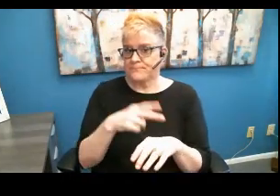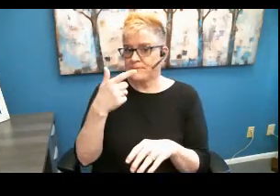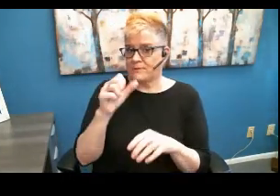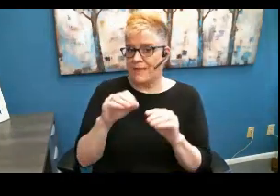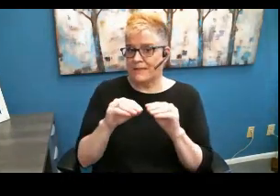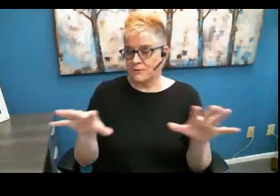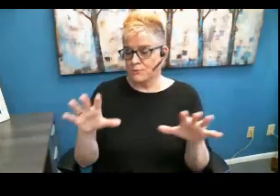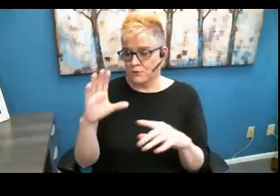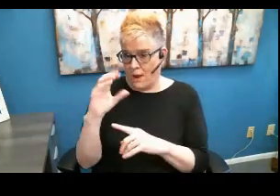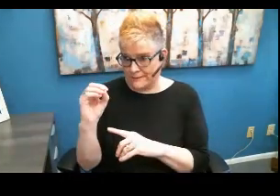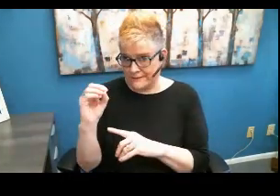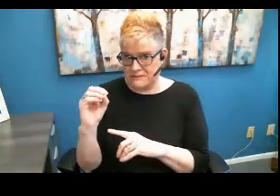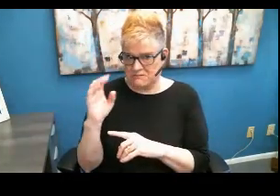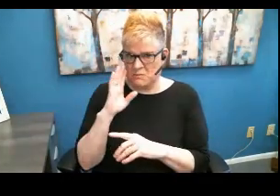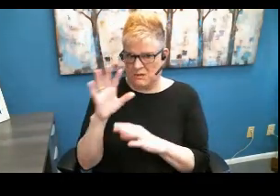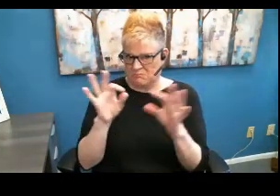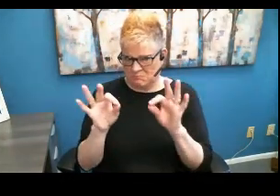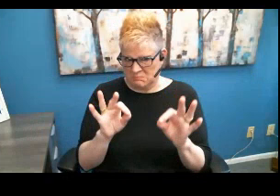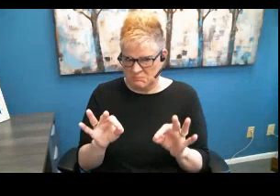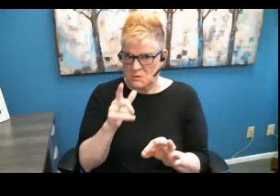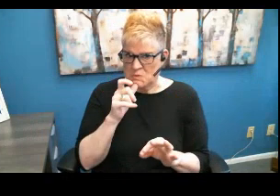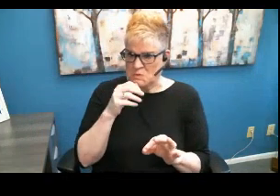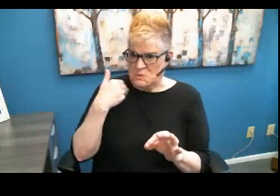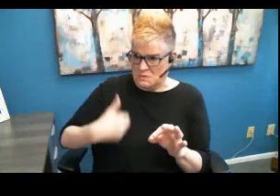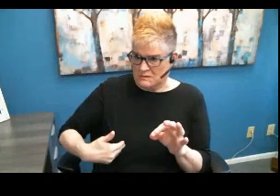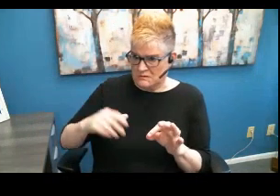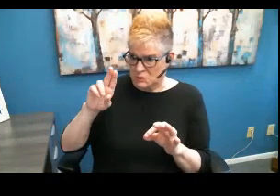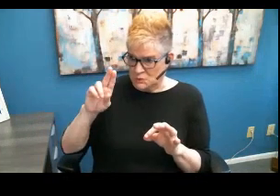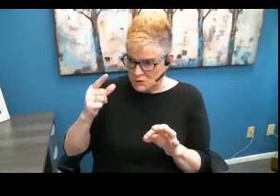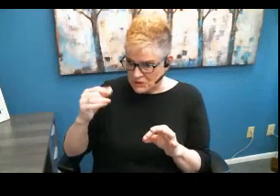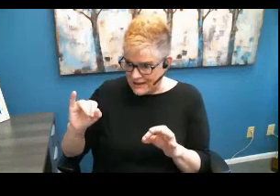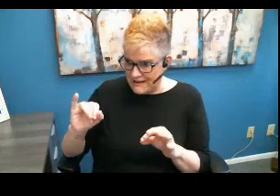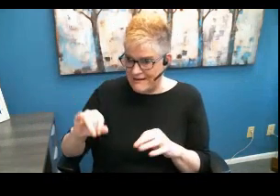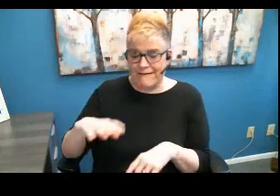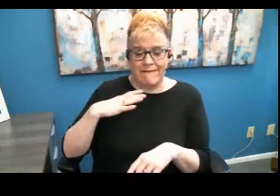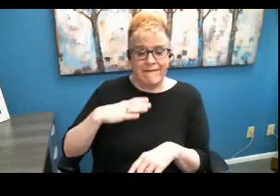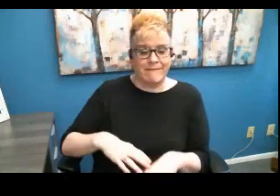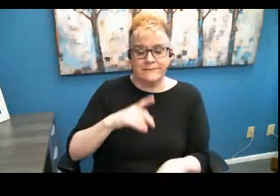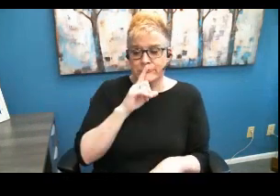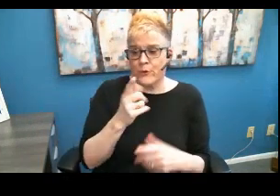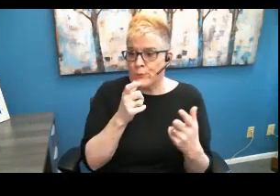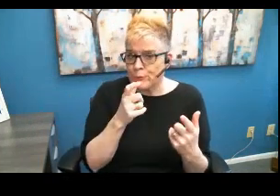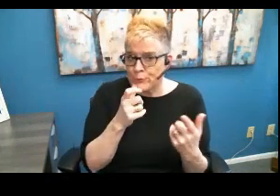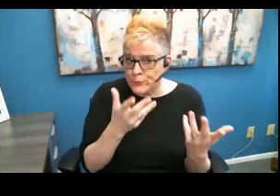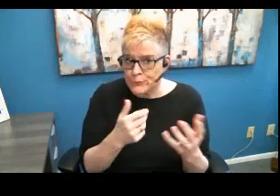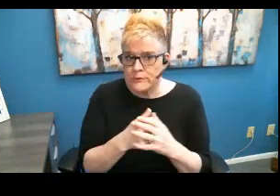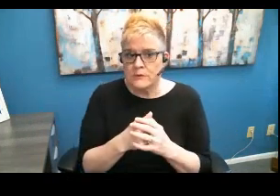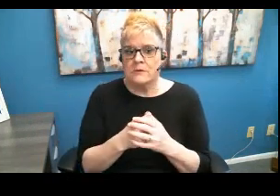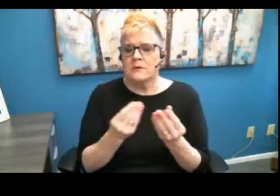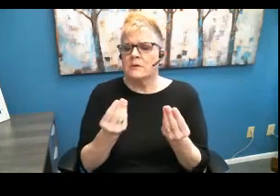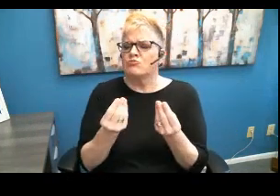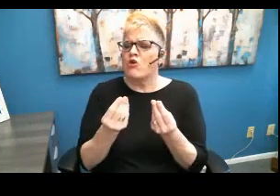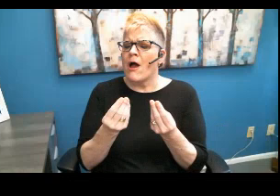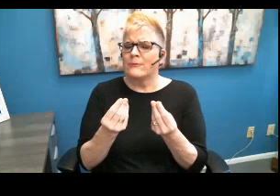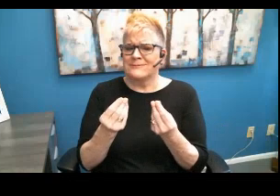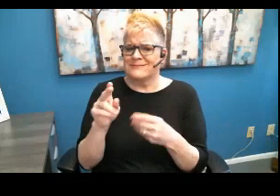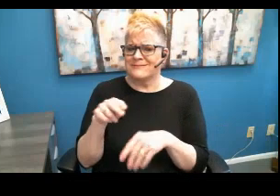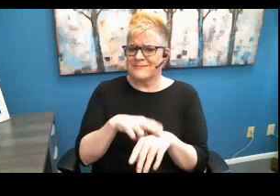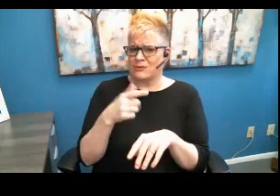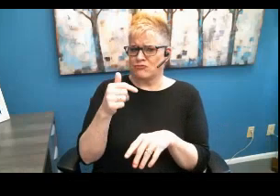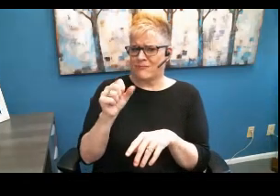distribution company, I'll go through that, who we are, UGI, and who our customers are. Some properties of natural gas, the